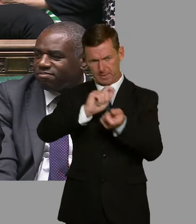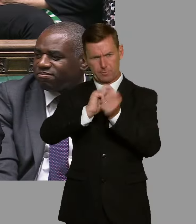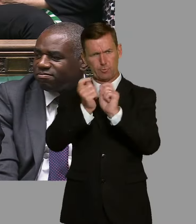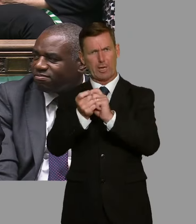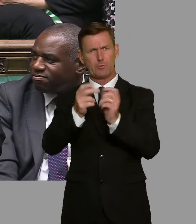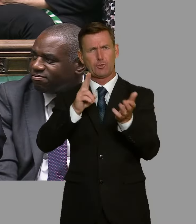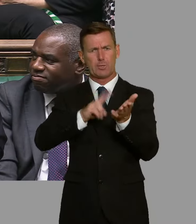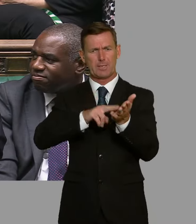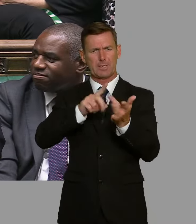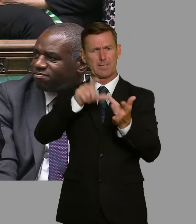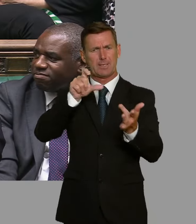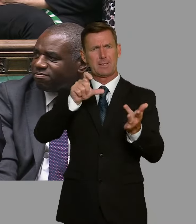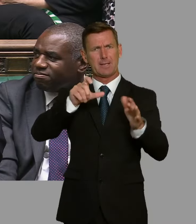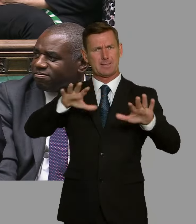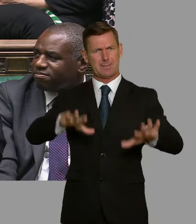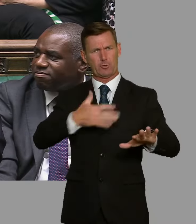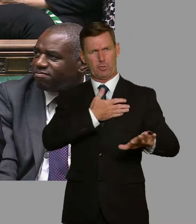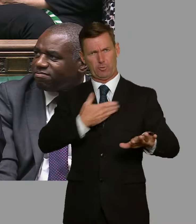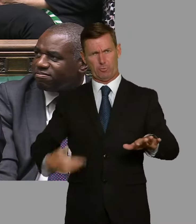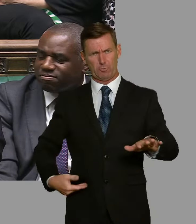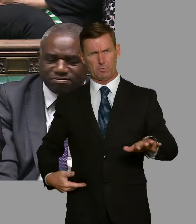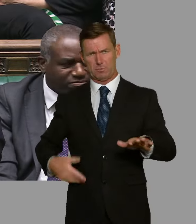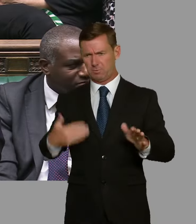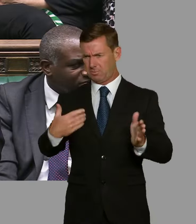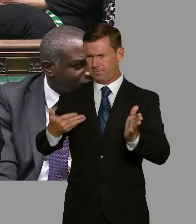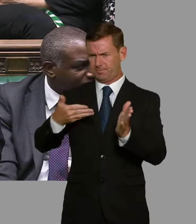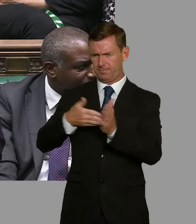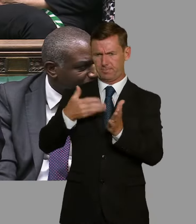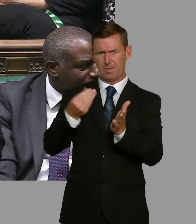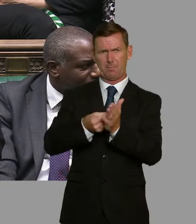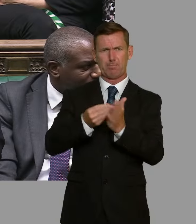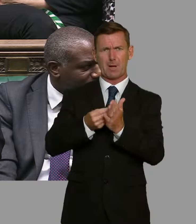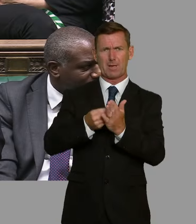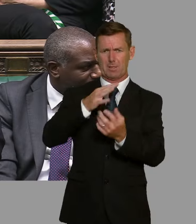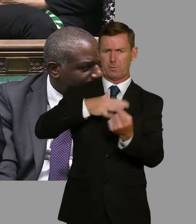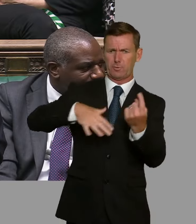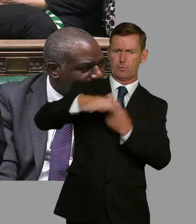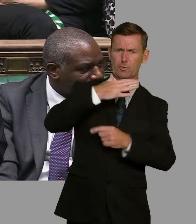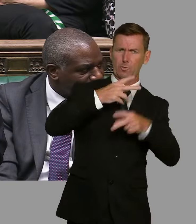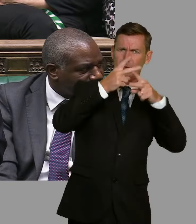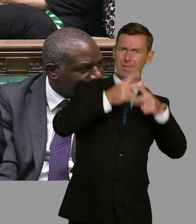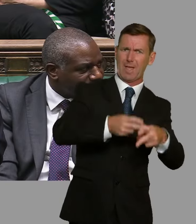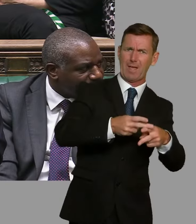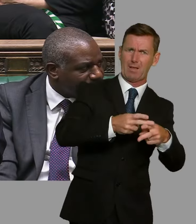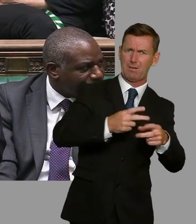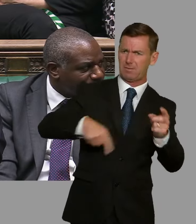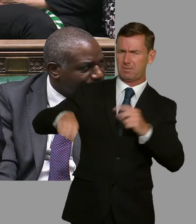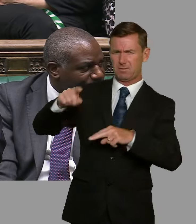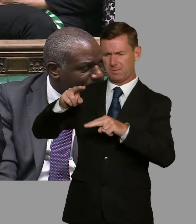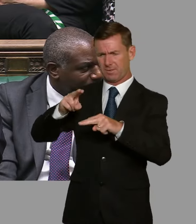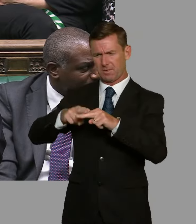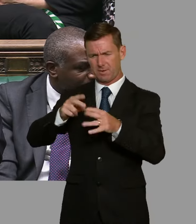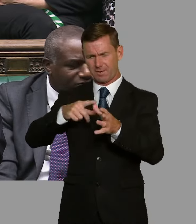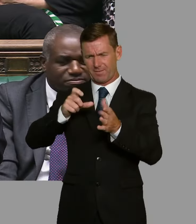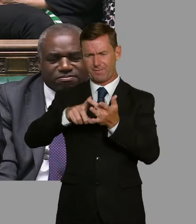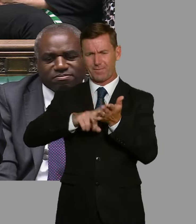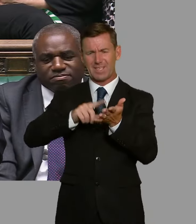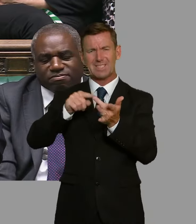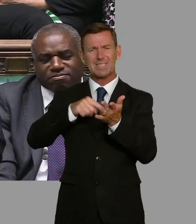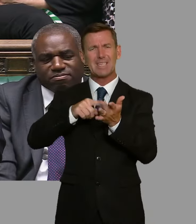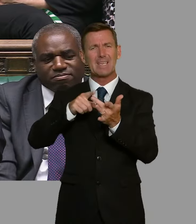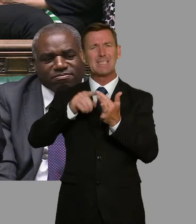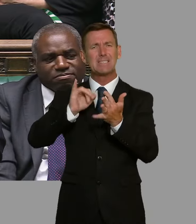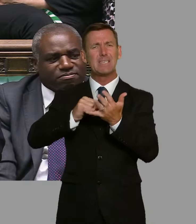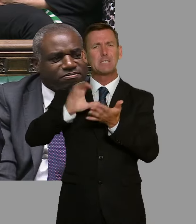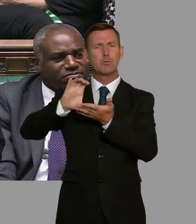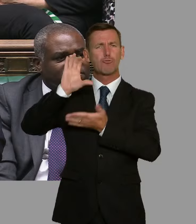care, doubled the Disabilities Facilities Grant, and introducing the first ever fair pay agreement for professional carers, including